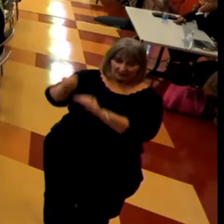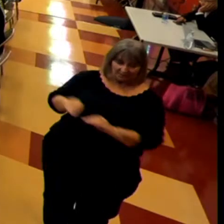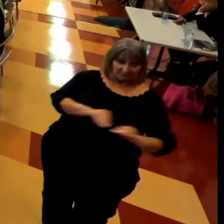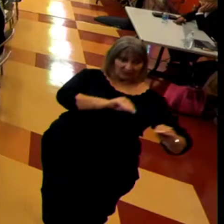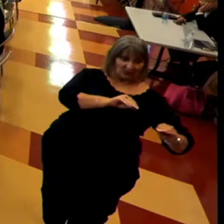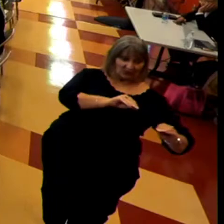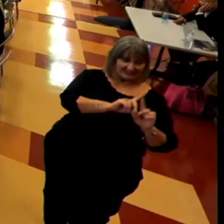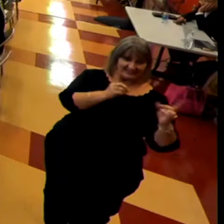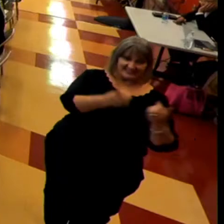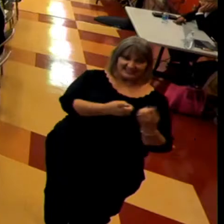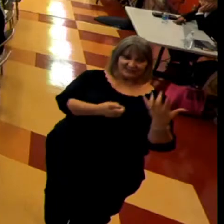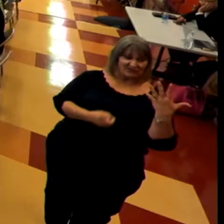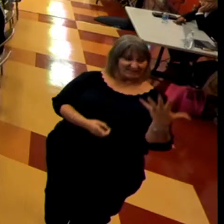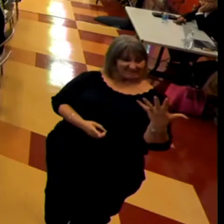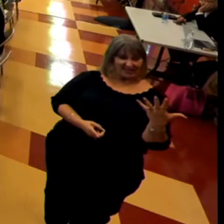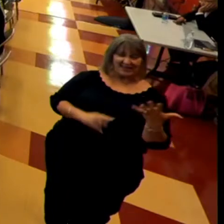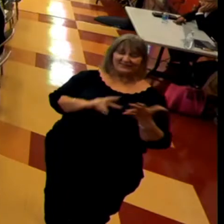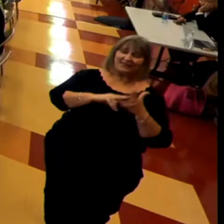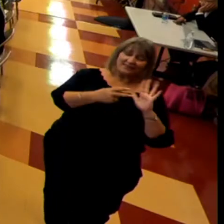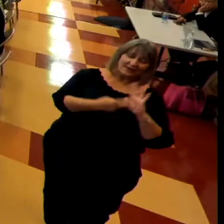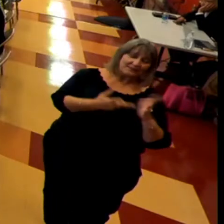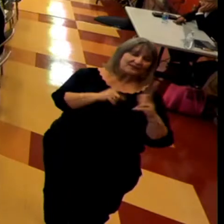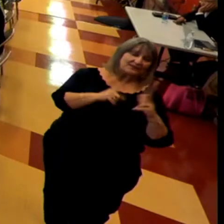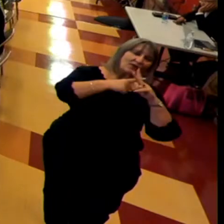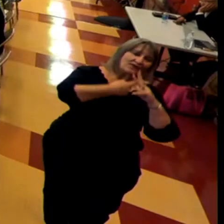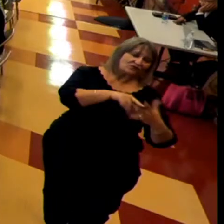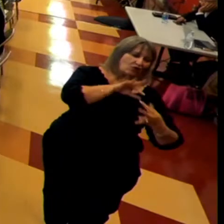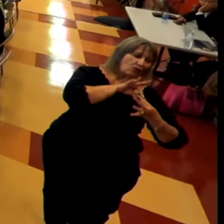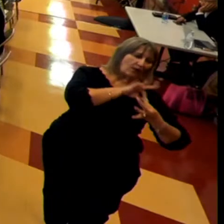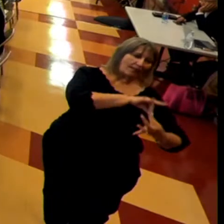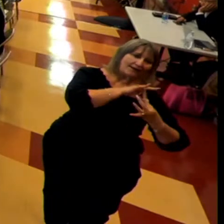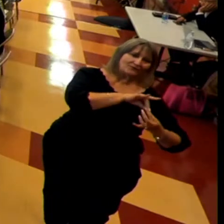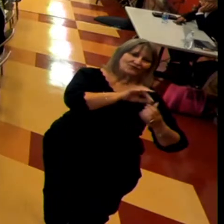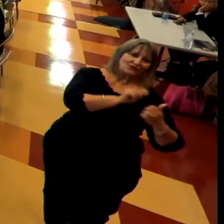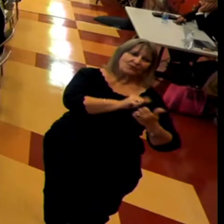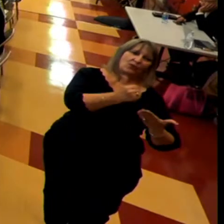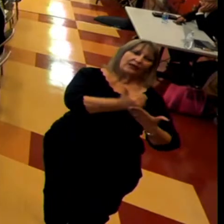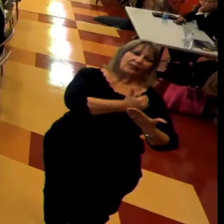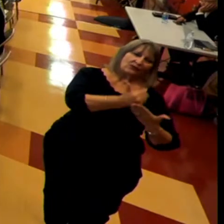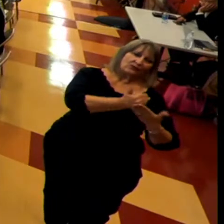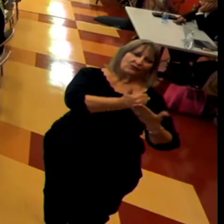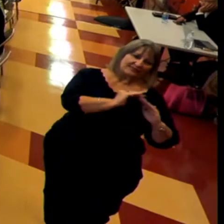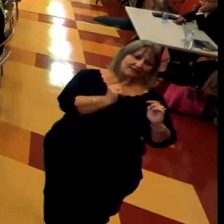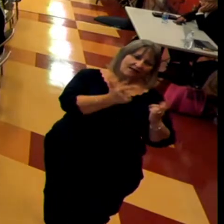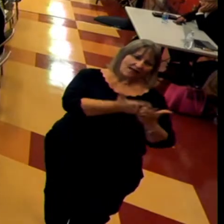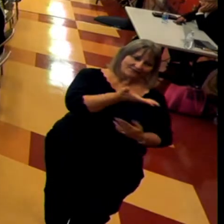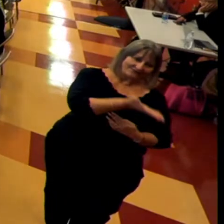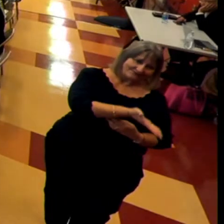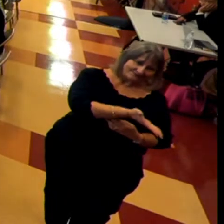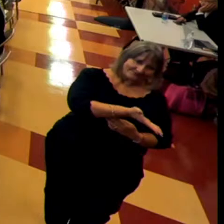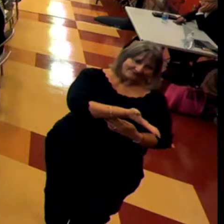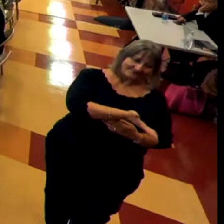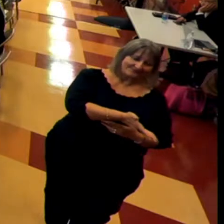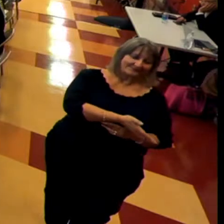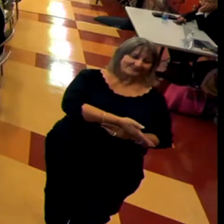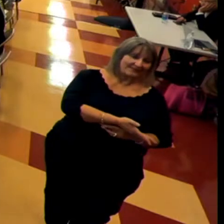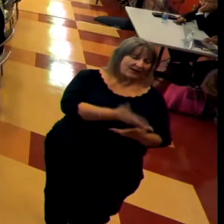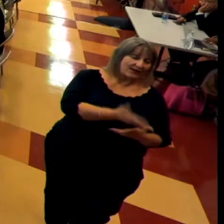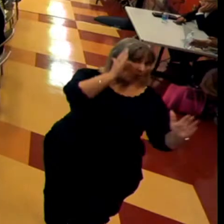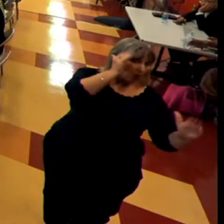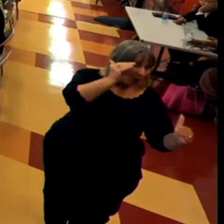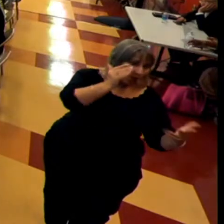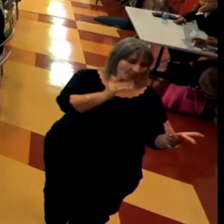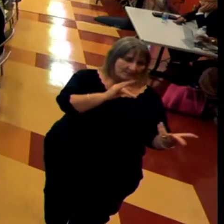5. That means we have to build another relationship with somebody and over the next few years, and hope that these kids